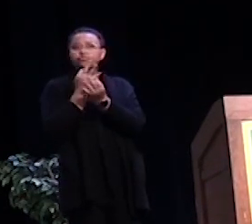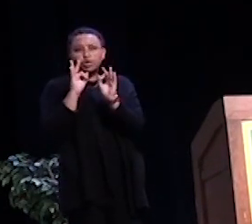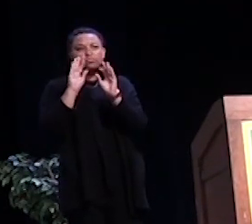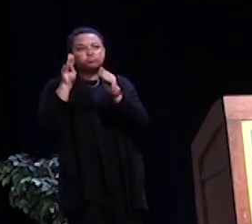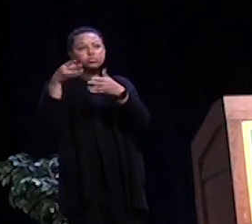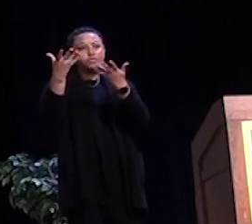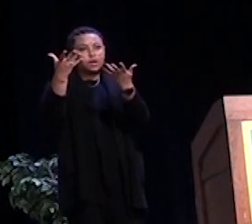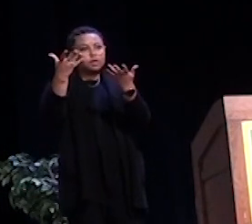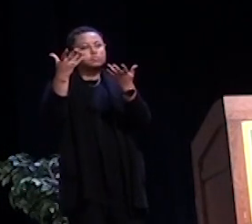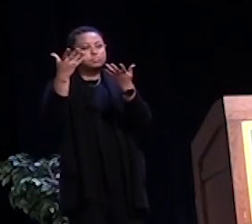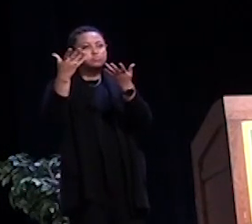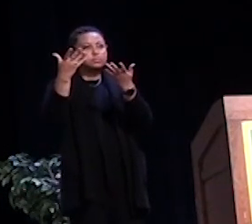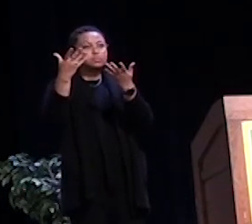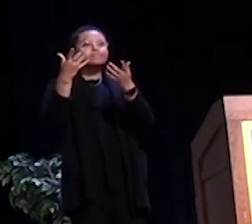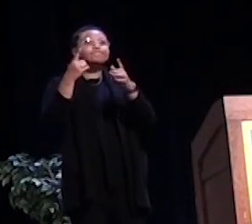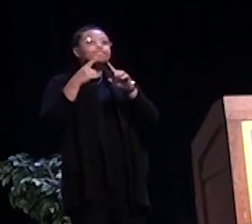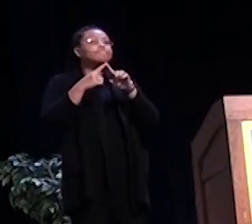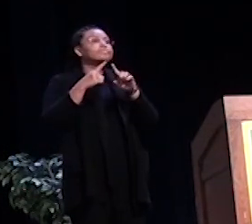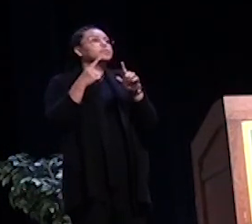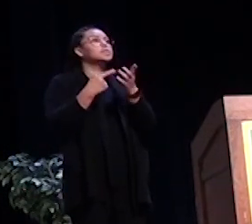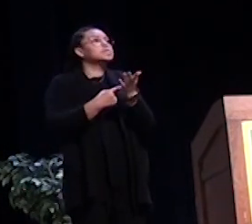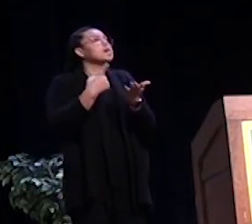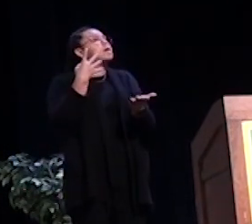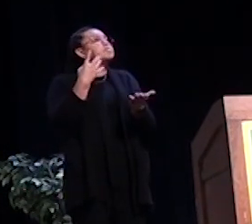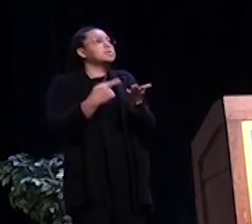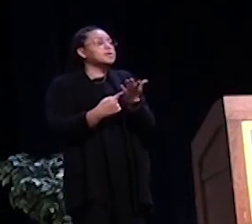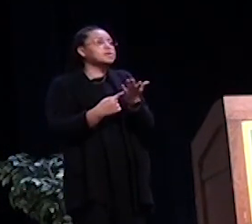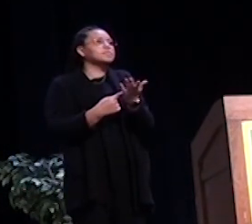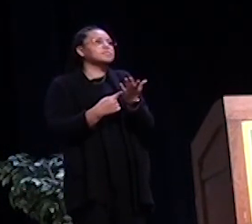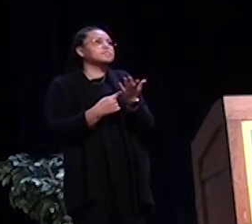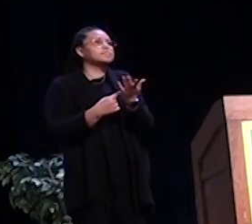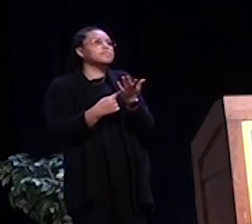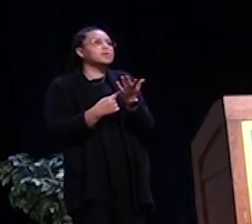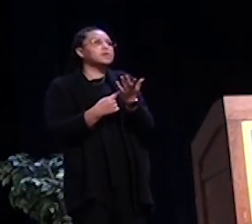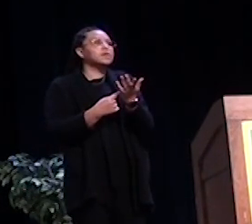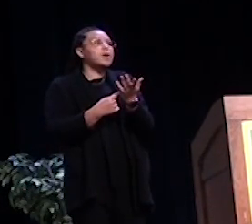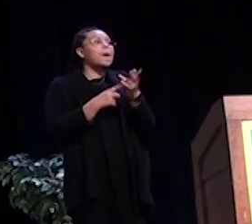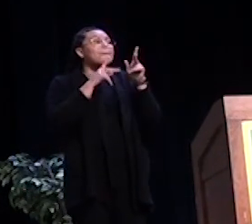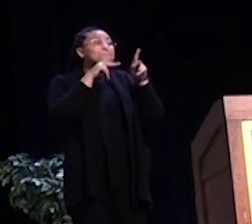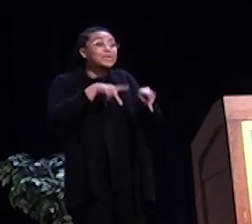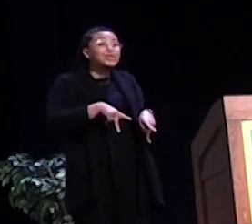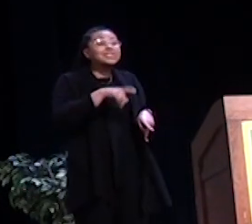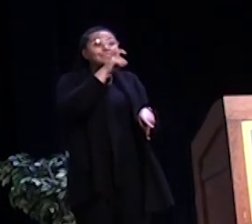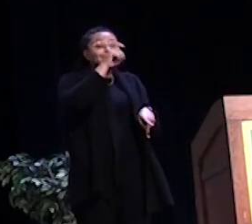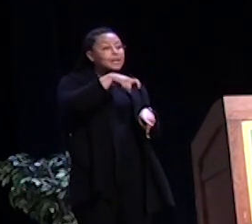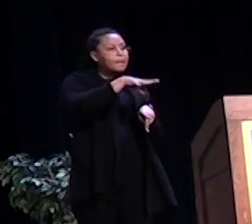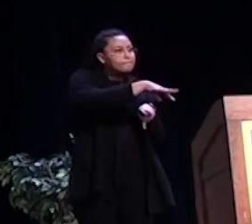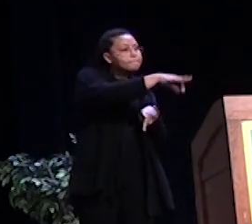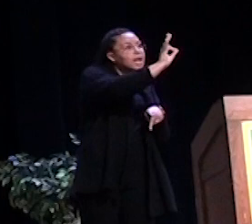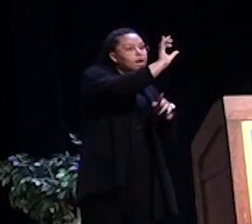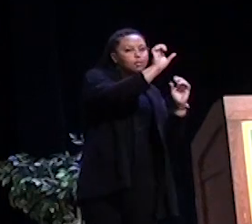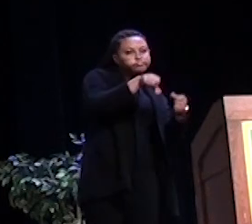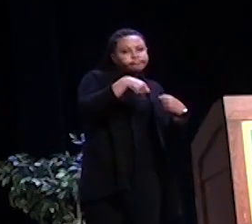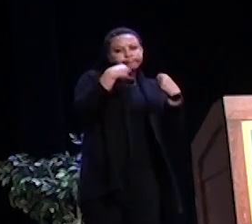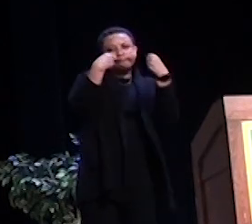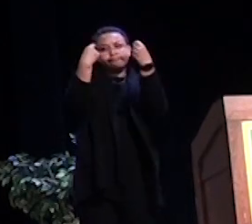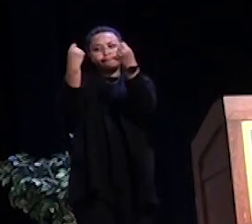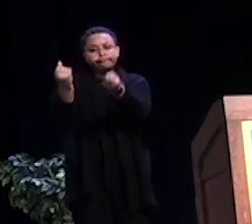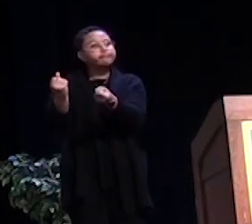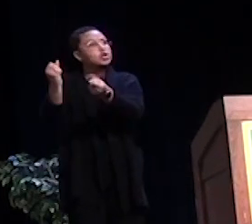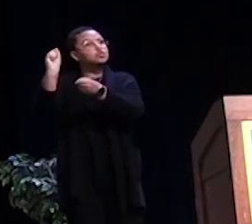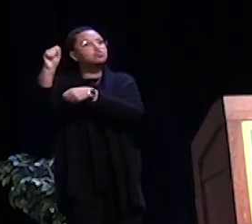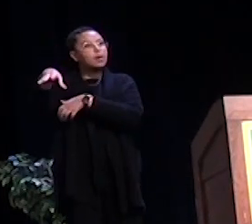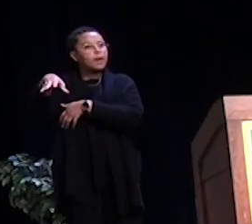services to families, but sometimes it requires someone needs a ride to get there. And